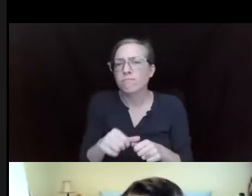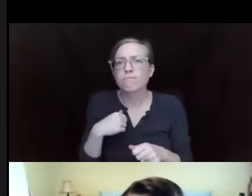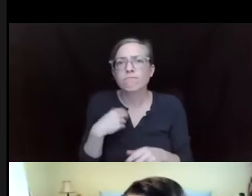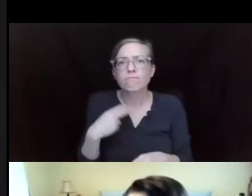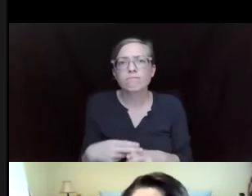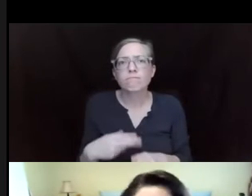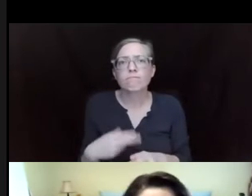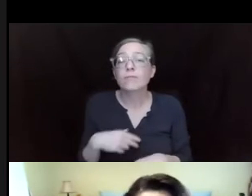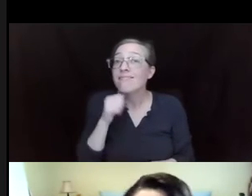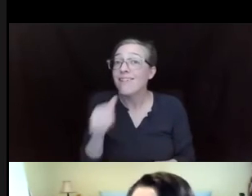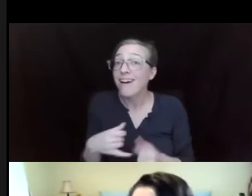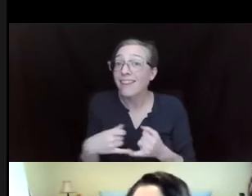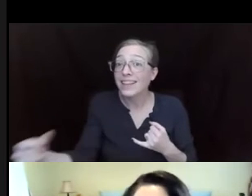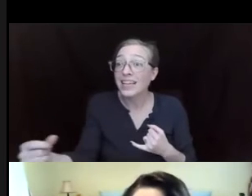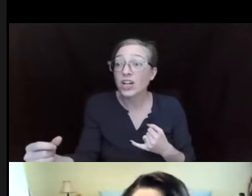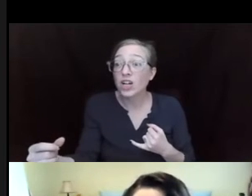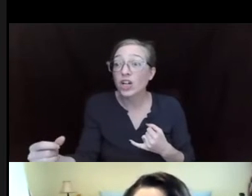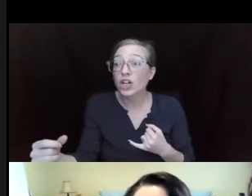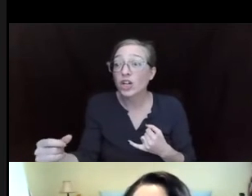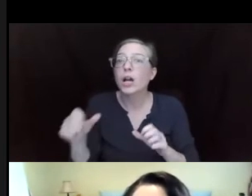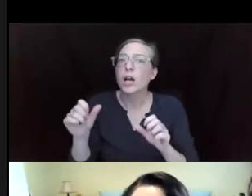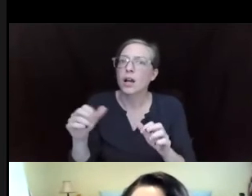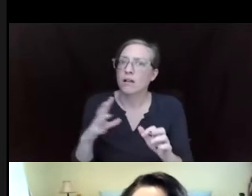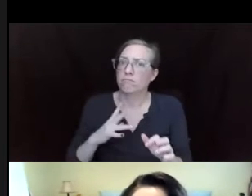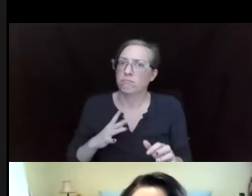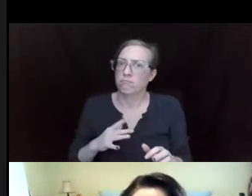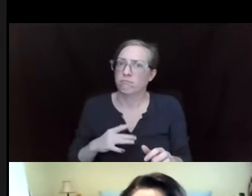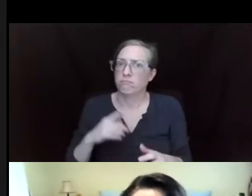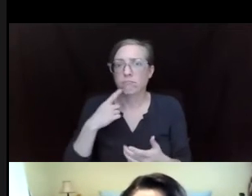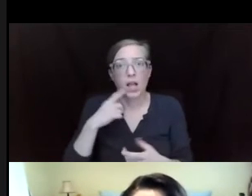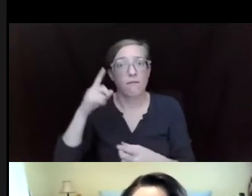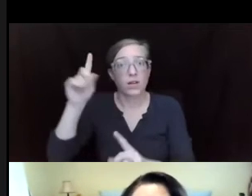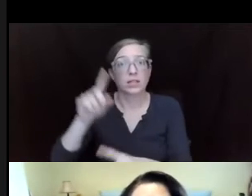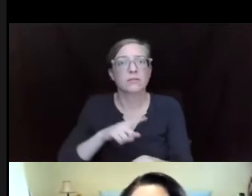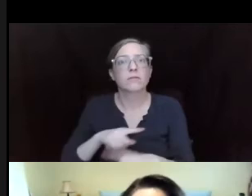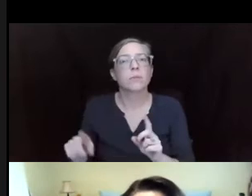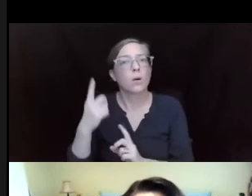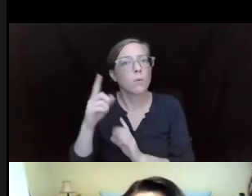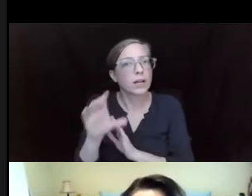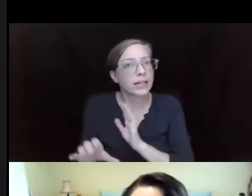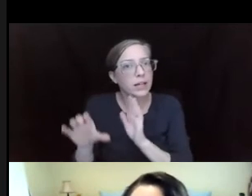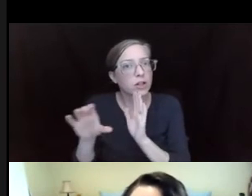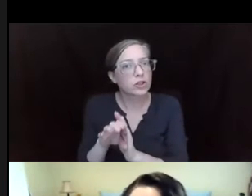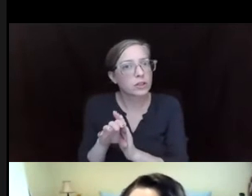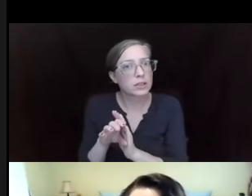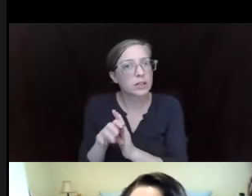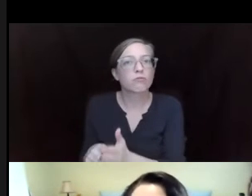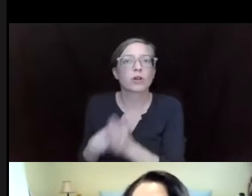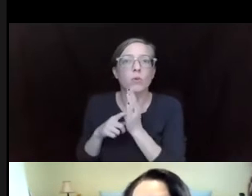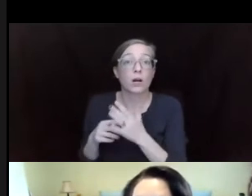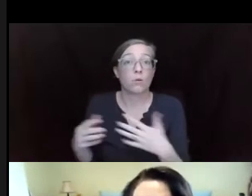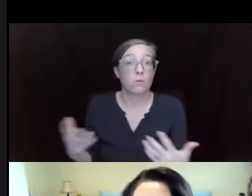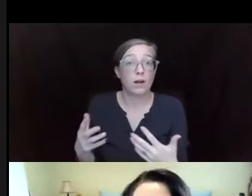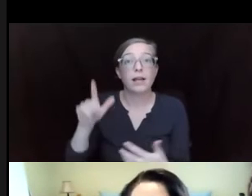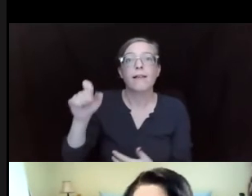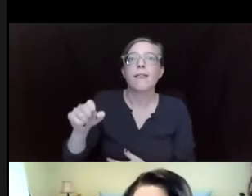non-linear effects are super cool and they are very effective, but they have one characteristic. They require the electric field to be